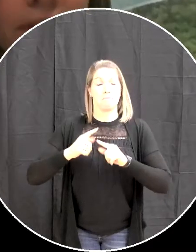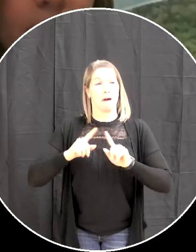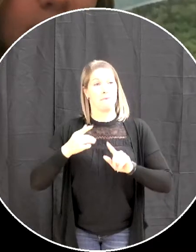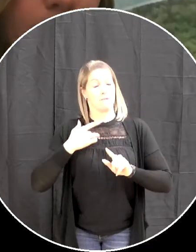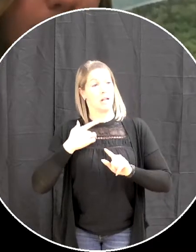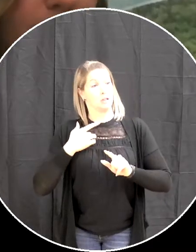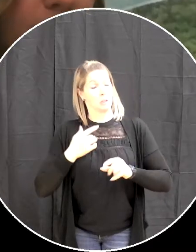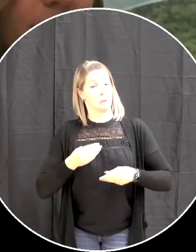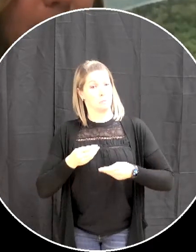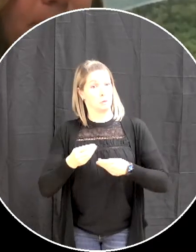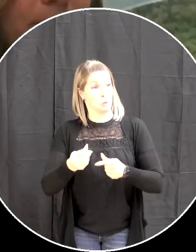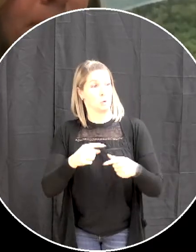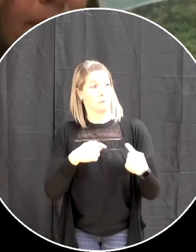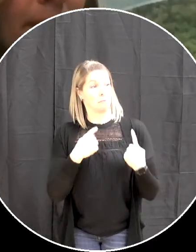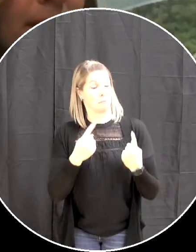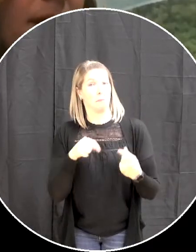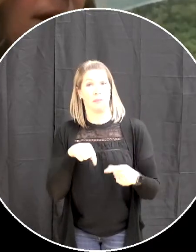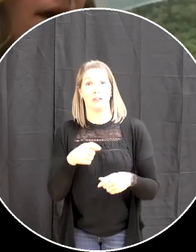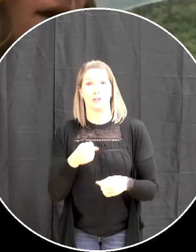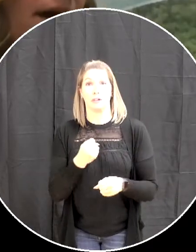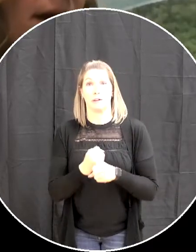really grateful for that.